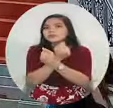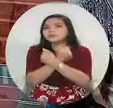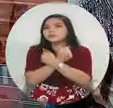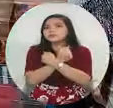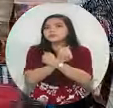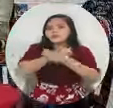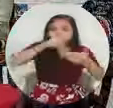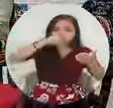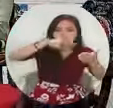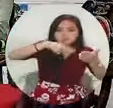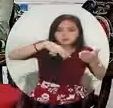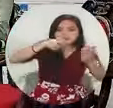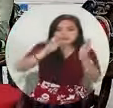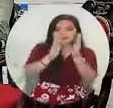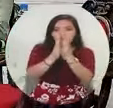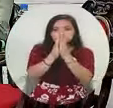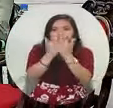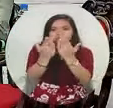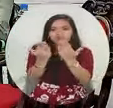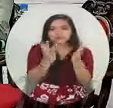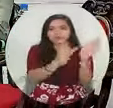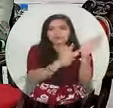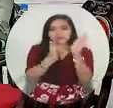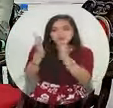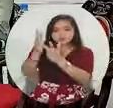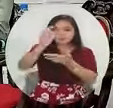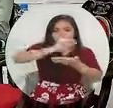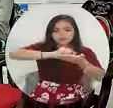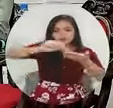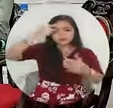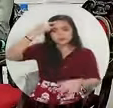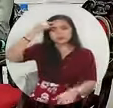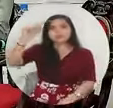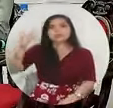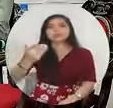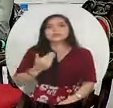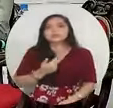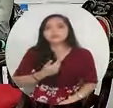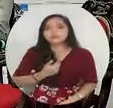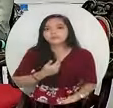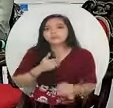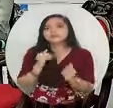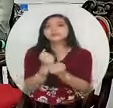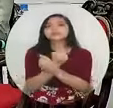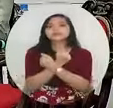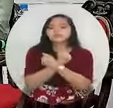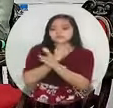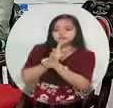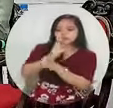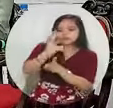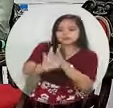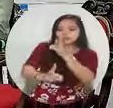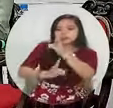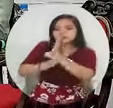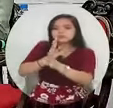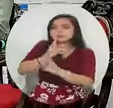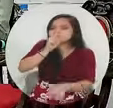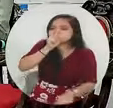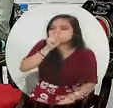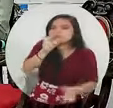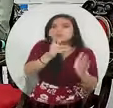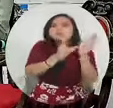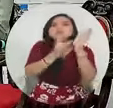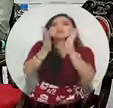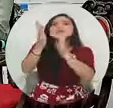to read the book you wrote for me. You love the world so